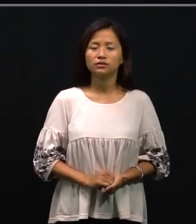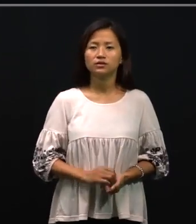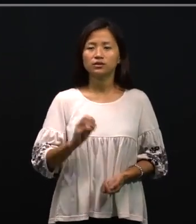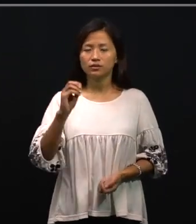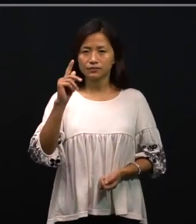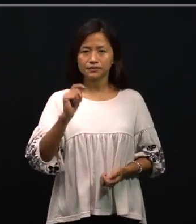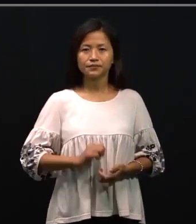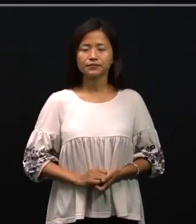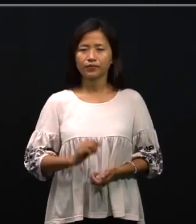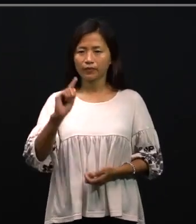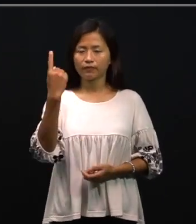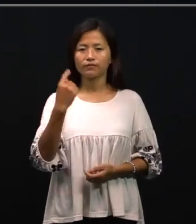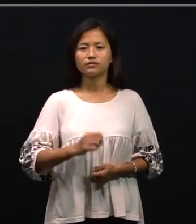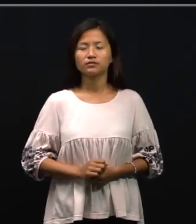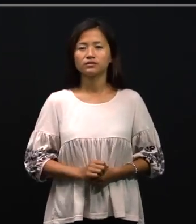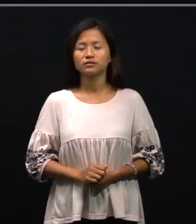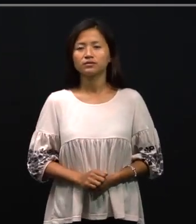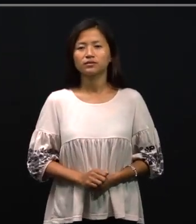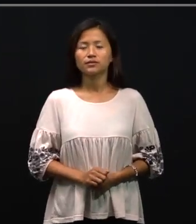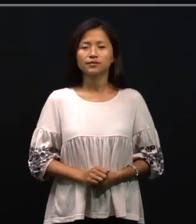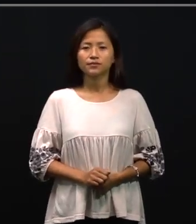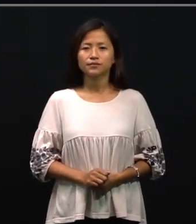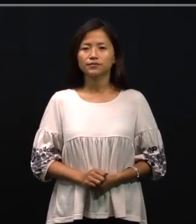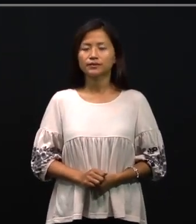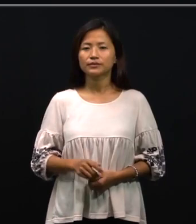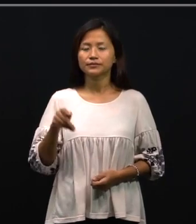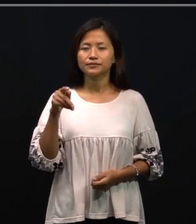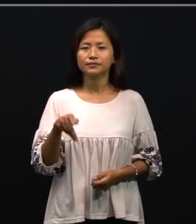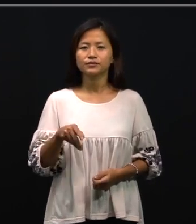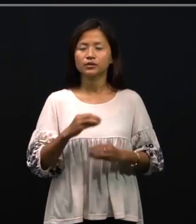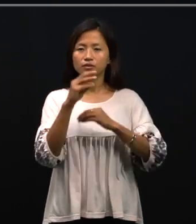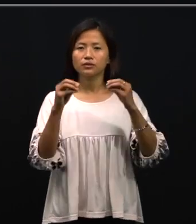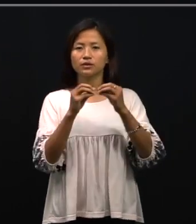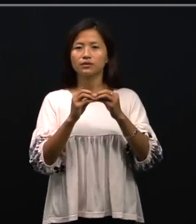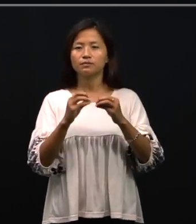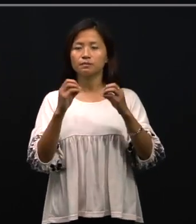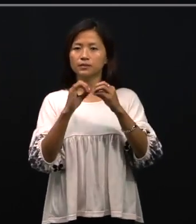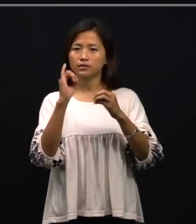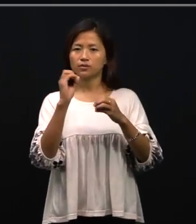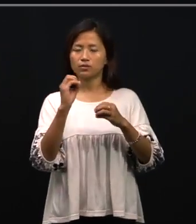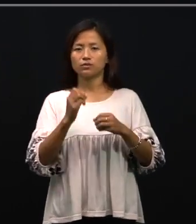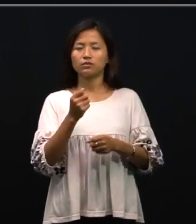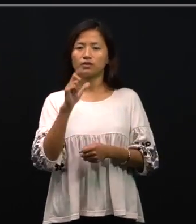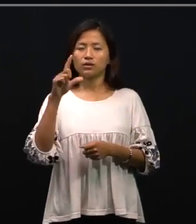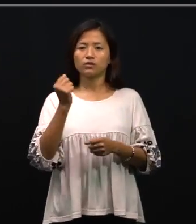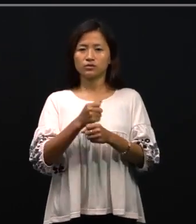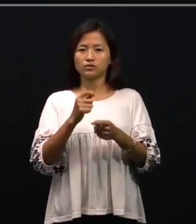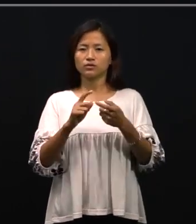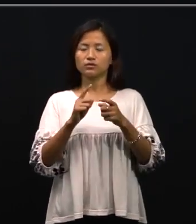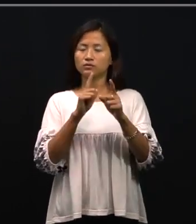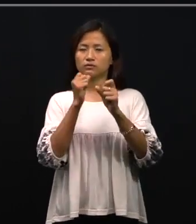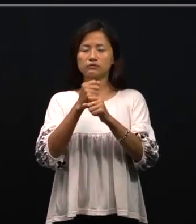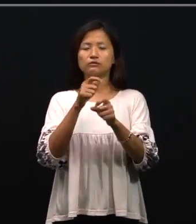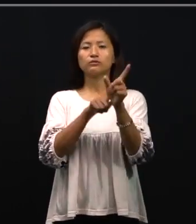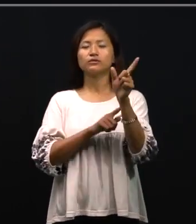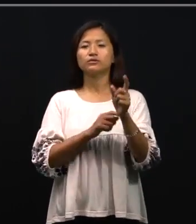Okay, firstly, let's see what it is about biology. So the word biology is derived from